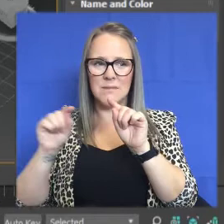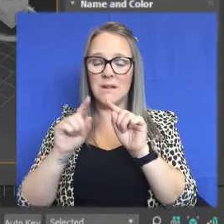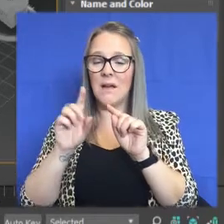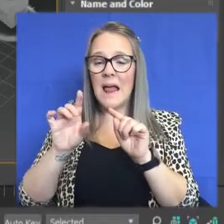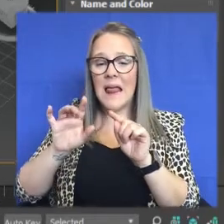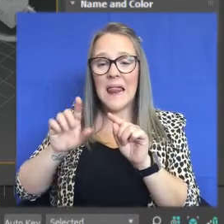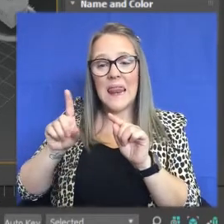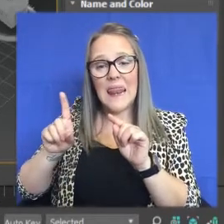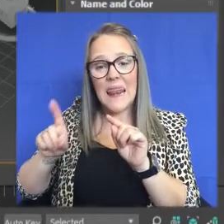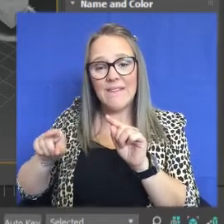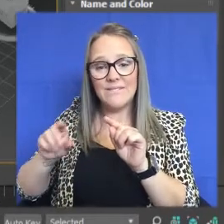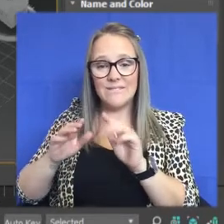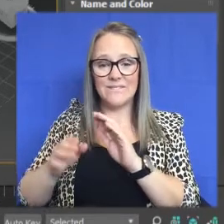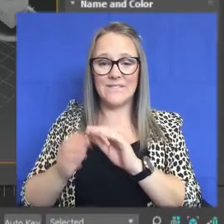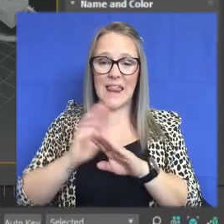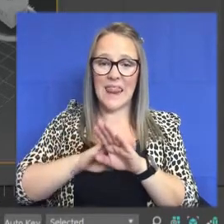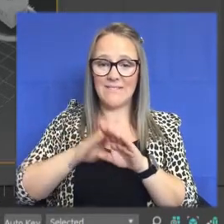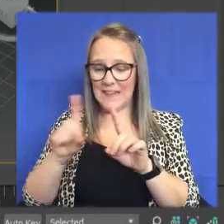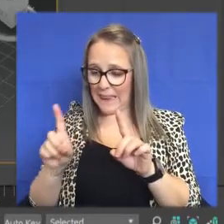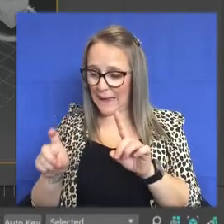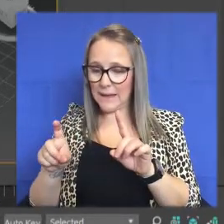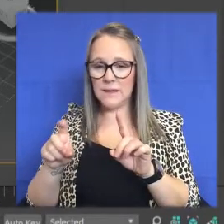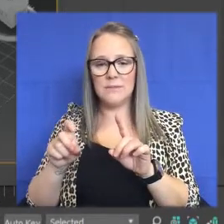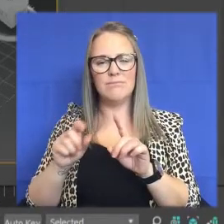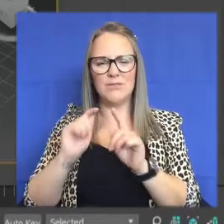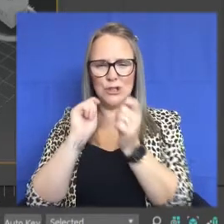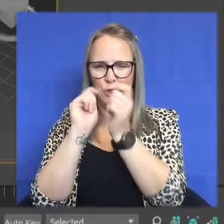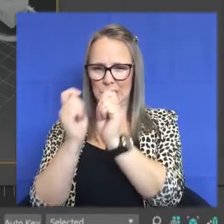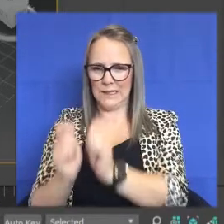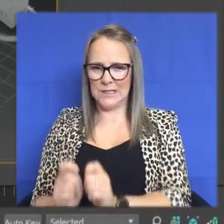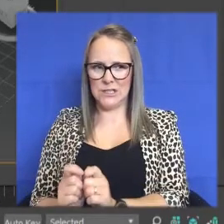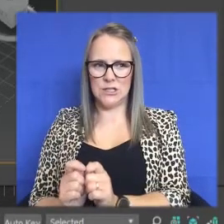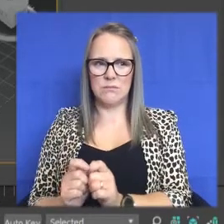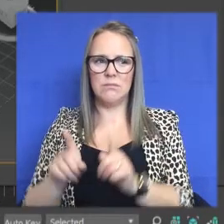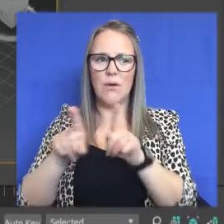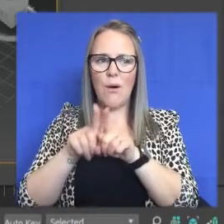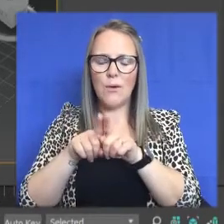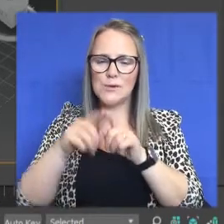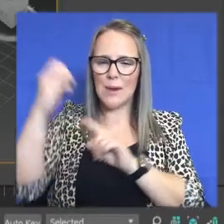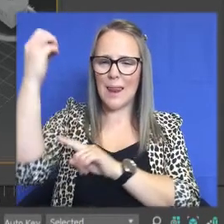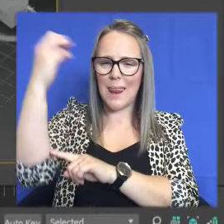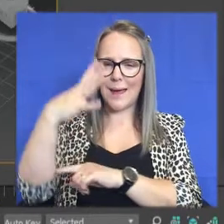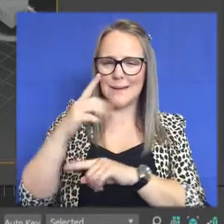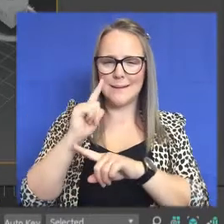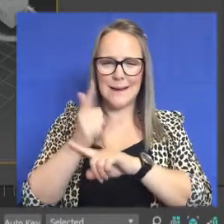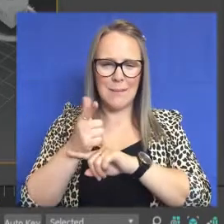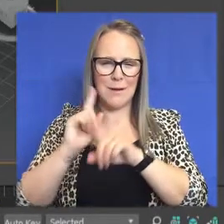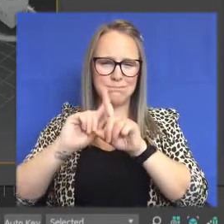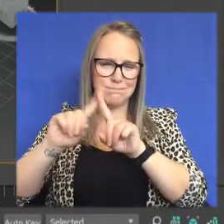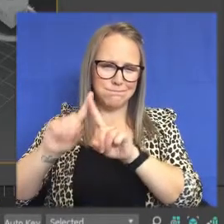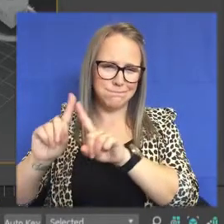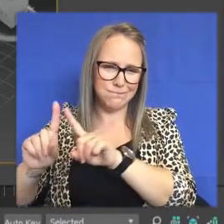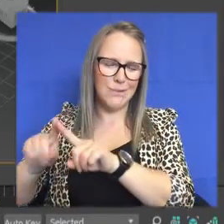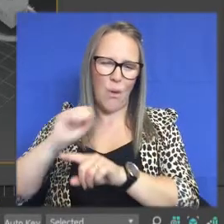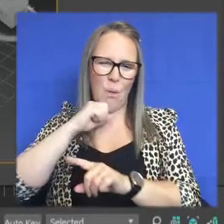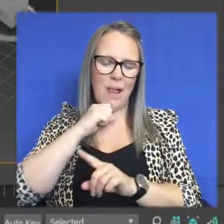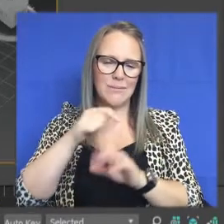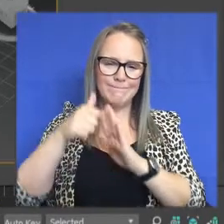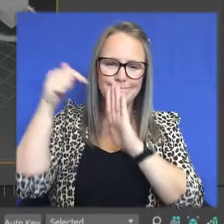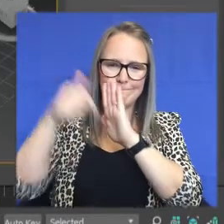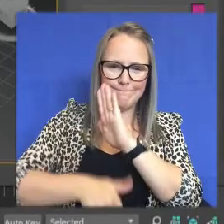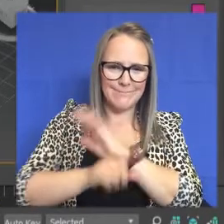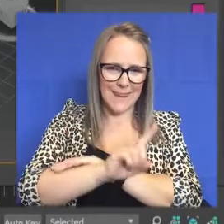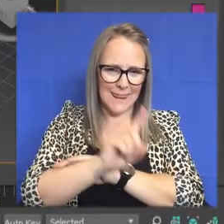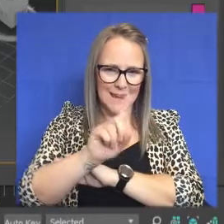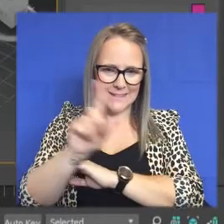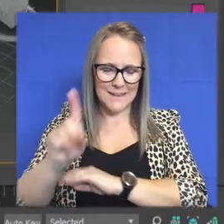tab changes to give you more options. We have lights, we have camera, and these other settings, but we will cover that at a later